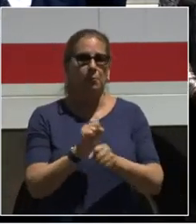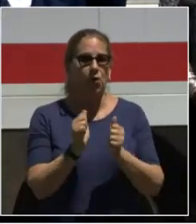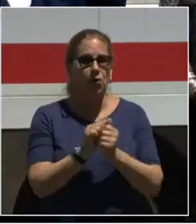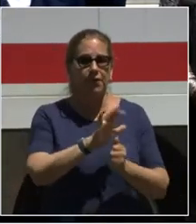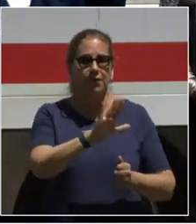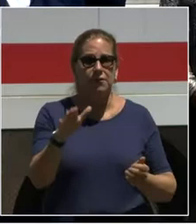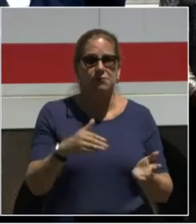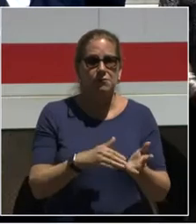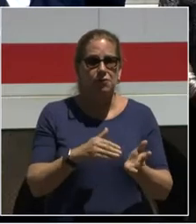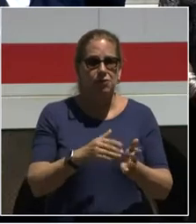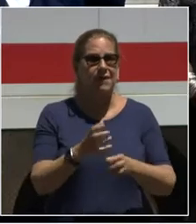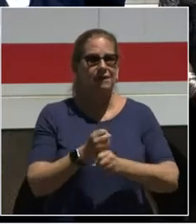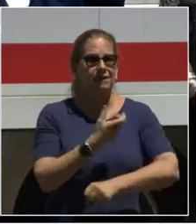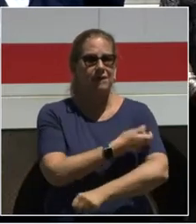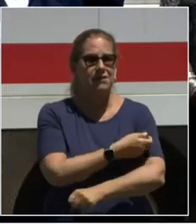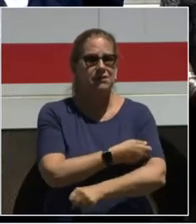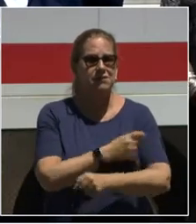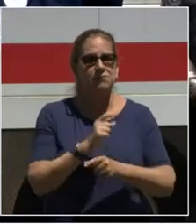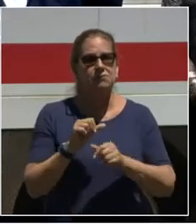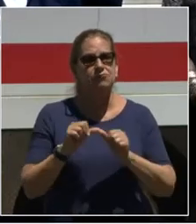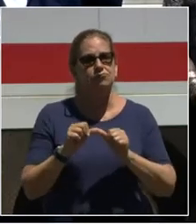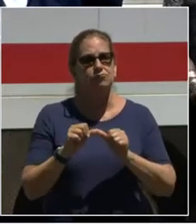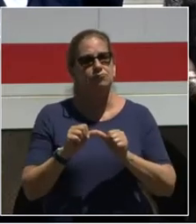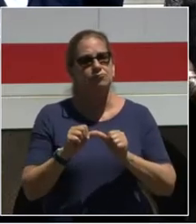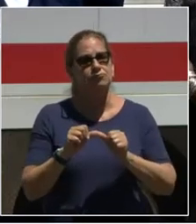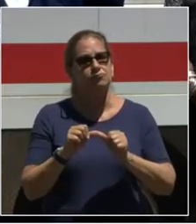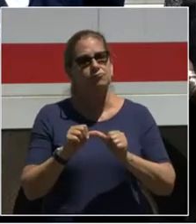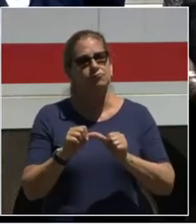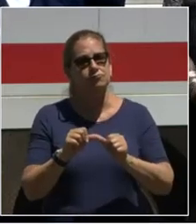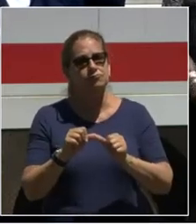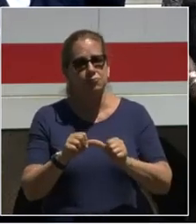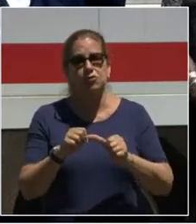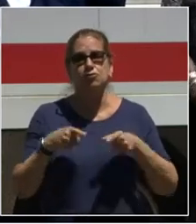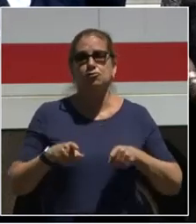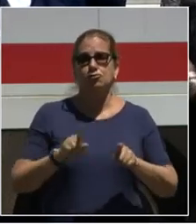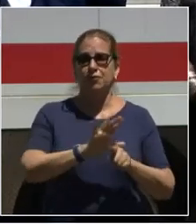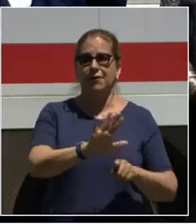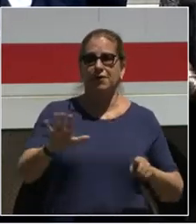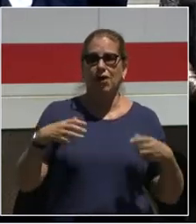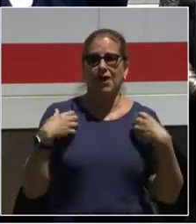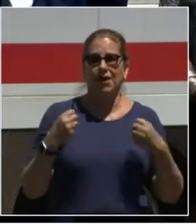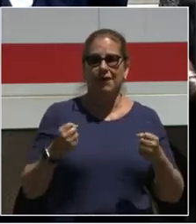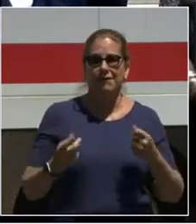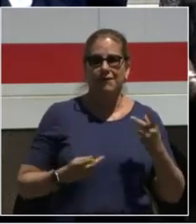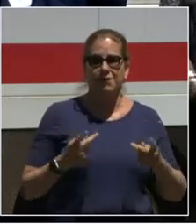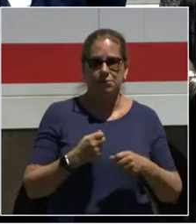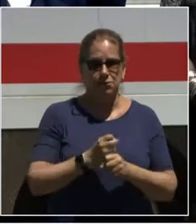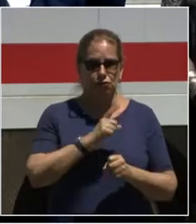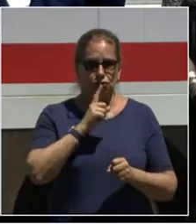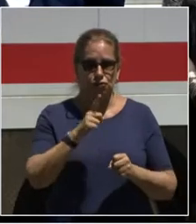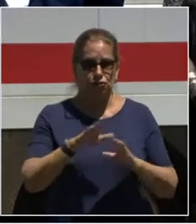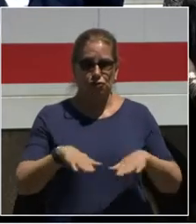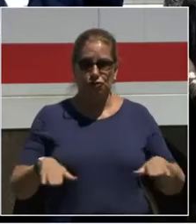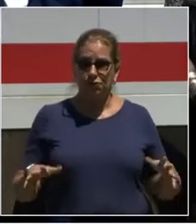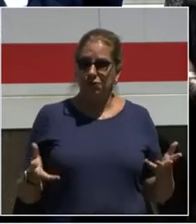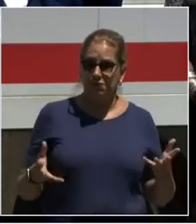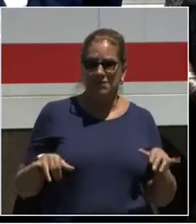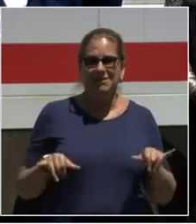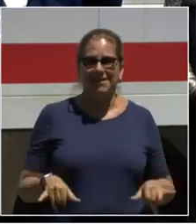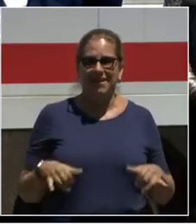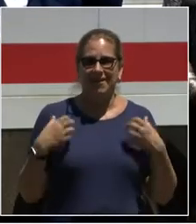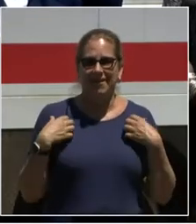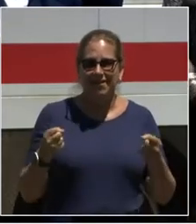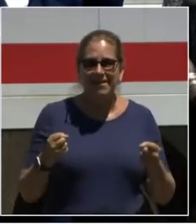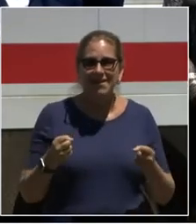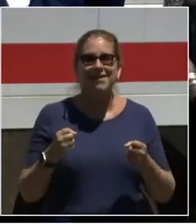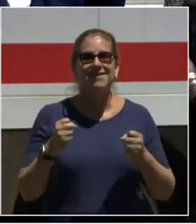well visits. This will ensure that children are healthy and ready to learn for the upcoming school year and beyond.